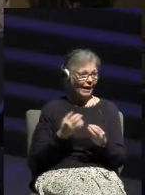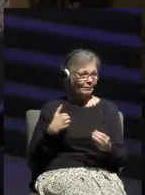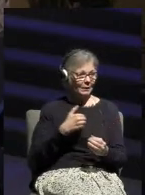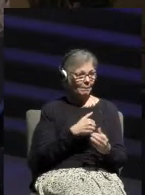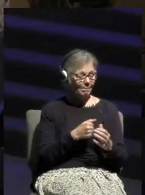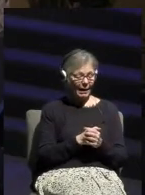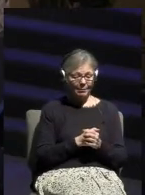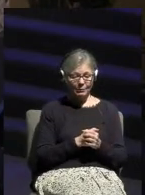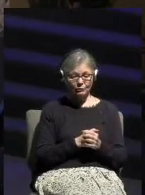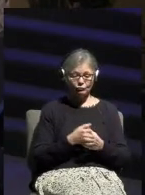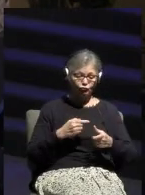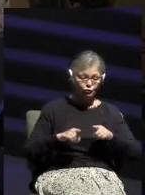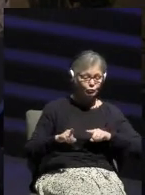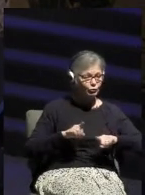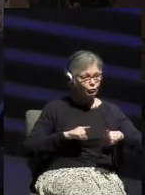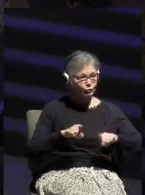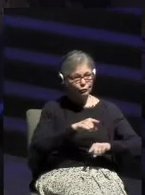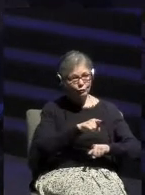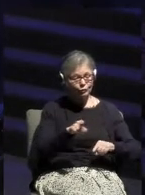community person who's always,